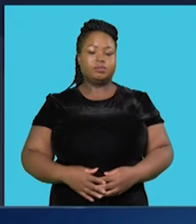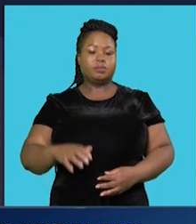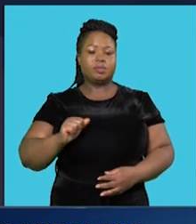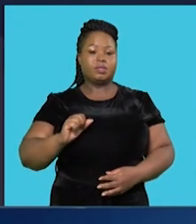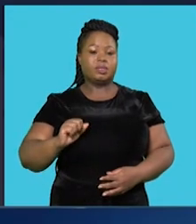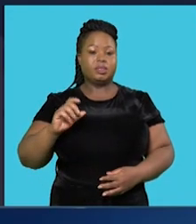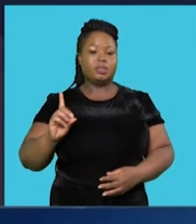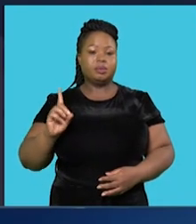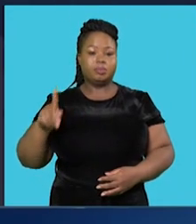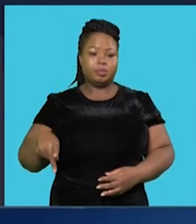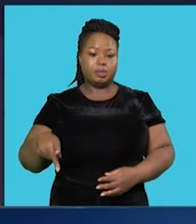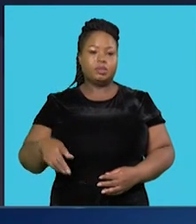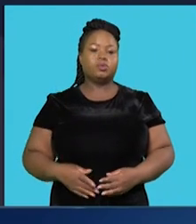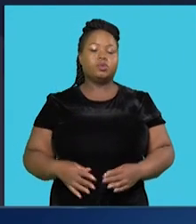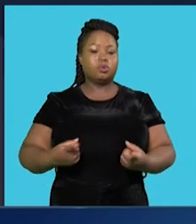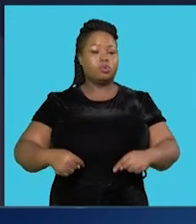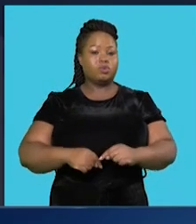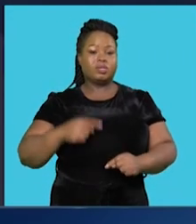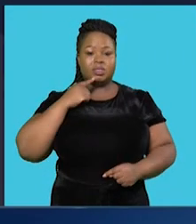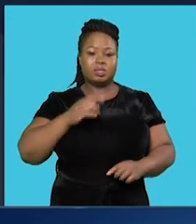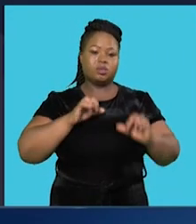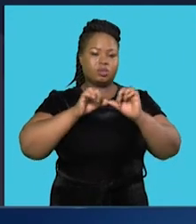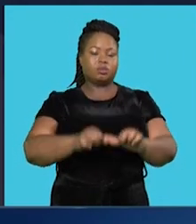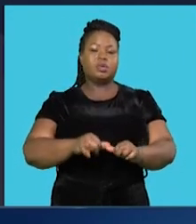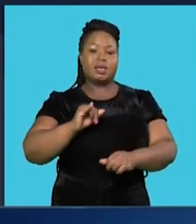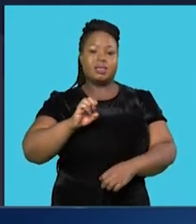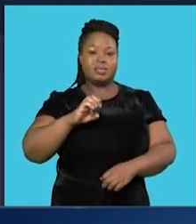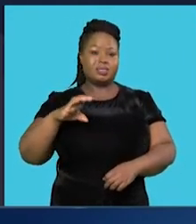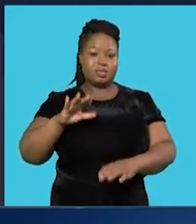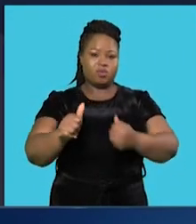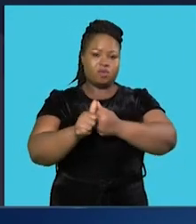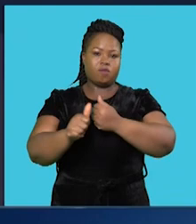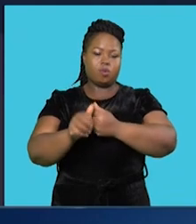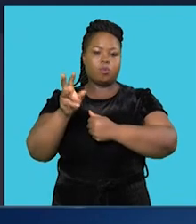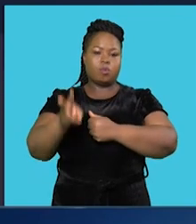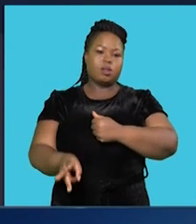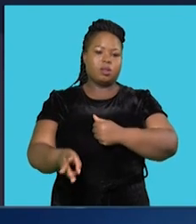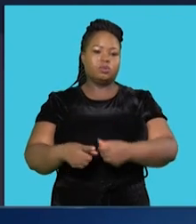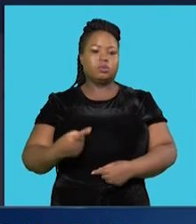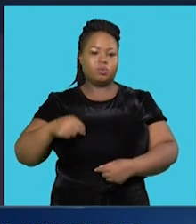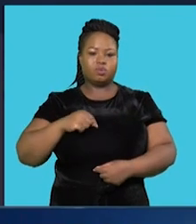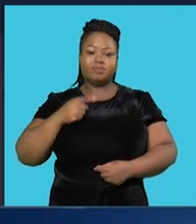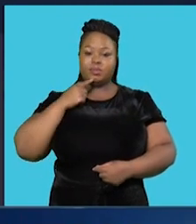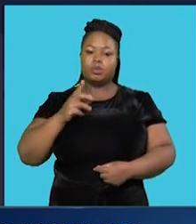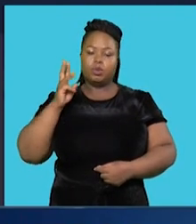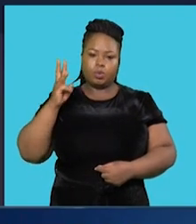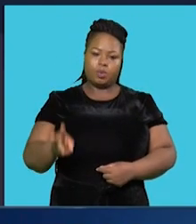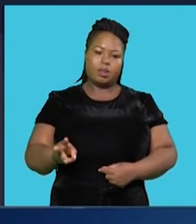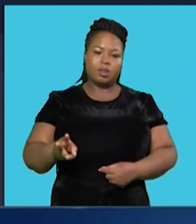193 Yhe wana wansa IEC lesi ikombe lakulisa kui fanli